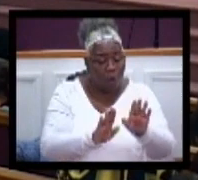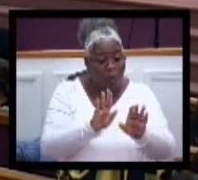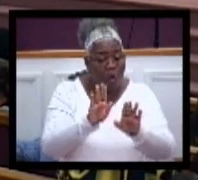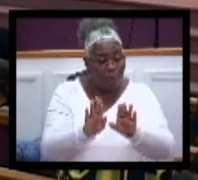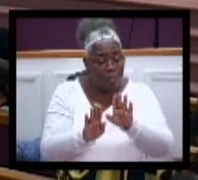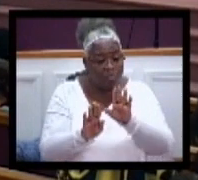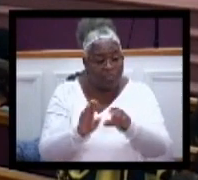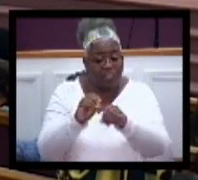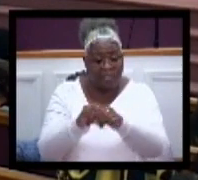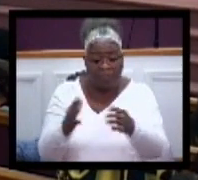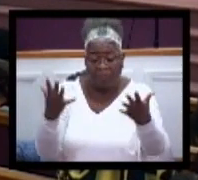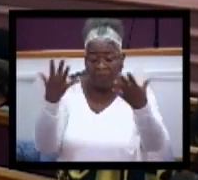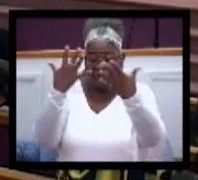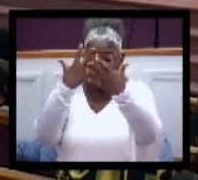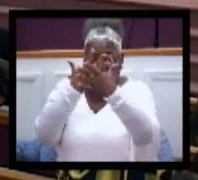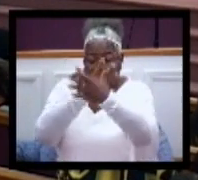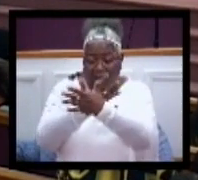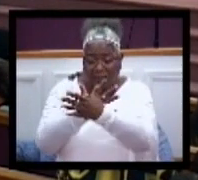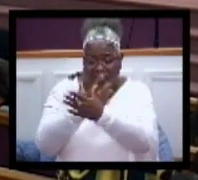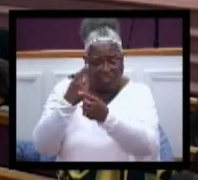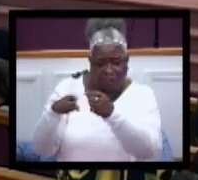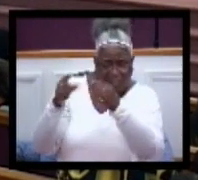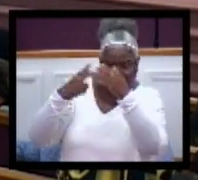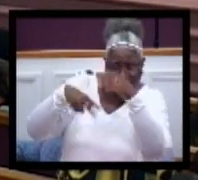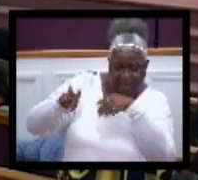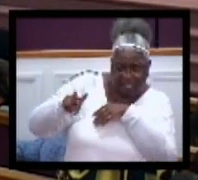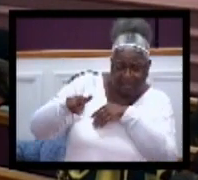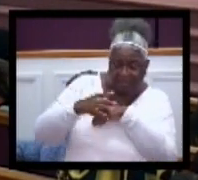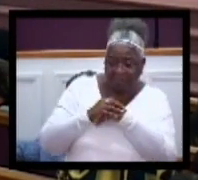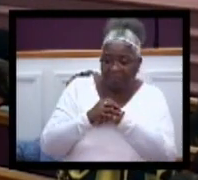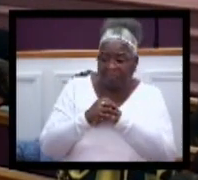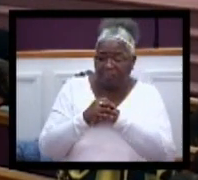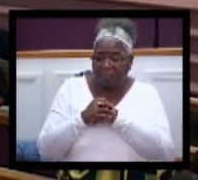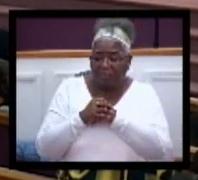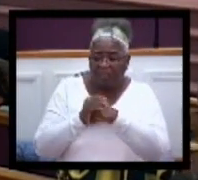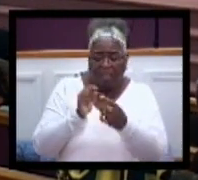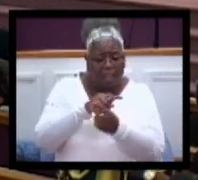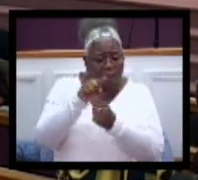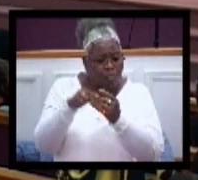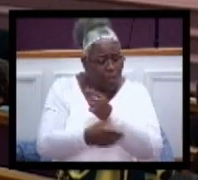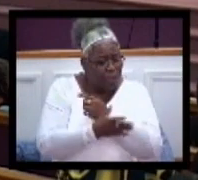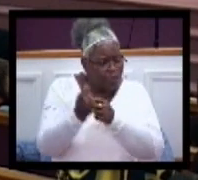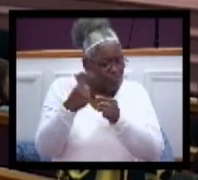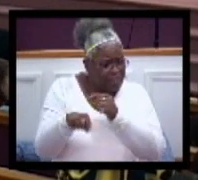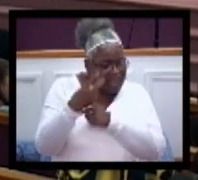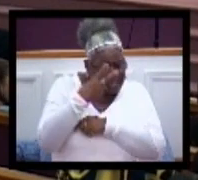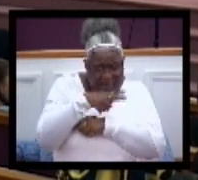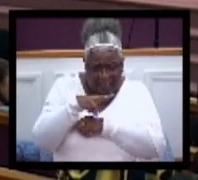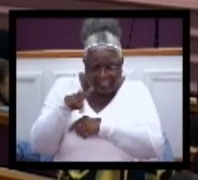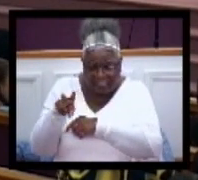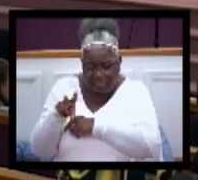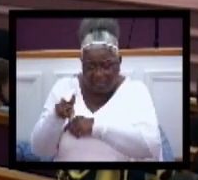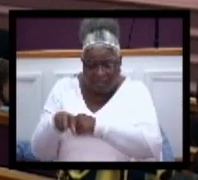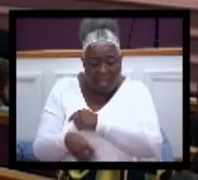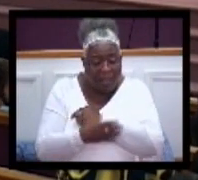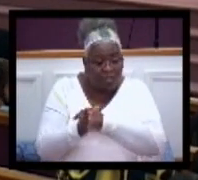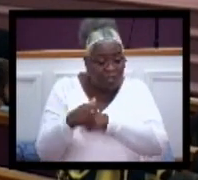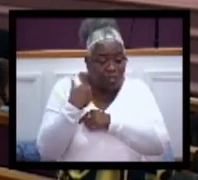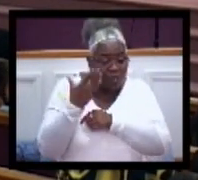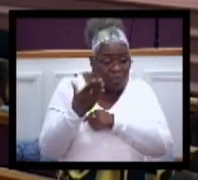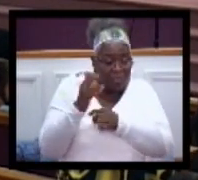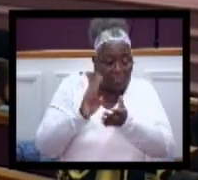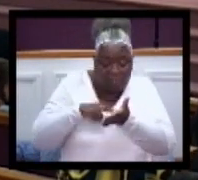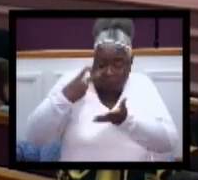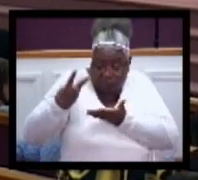in darkness, you can't see. And when you can't see, you're going to